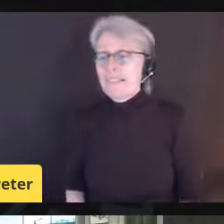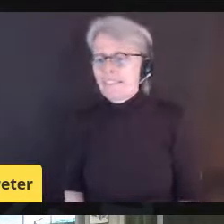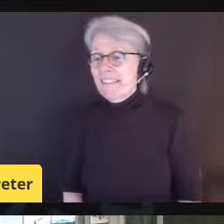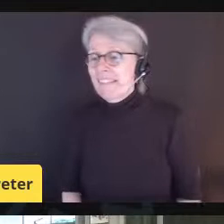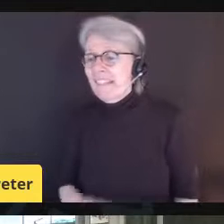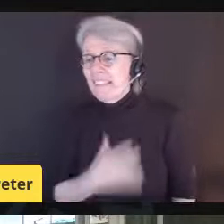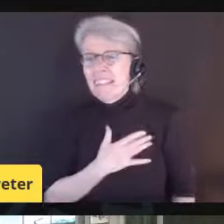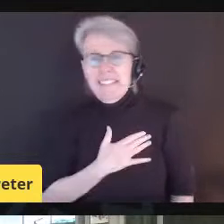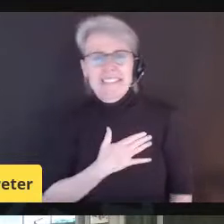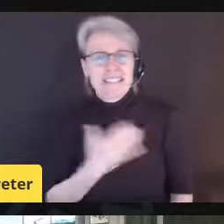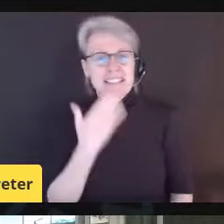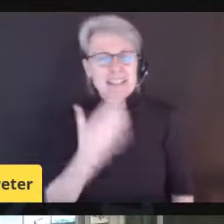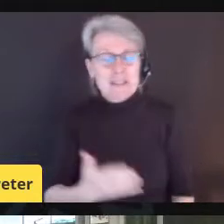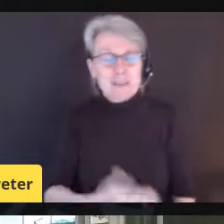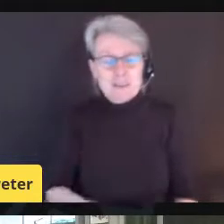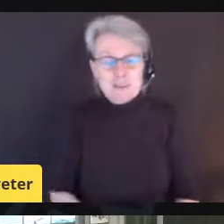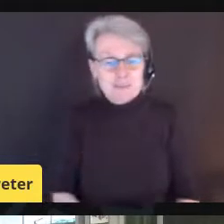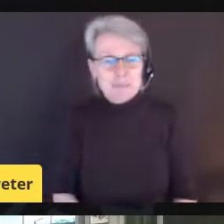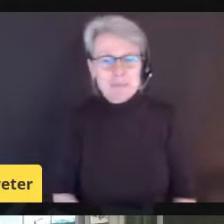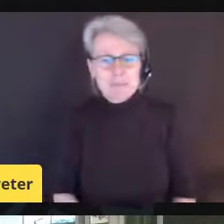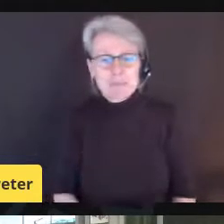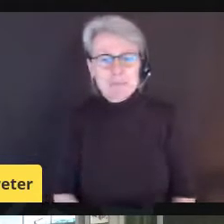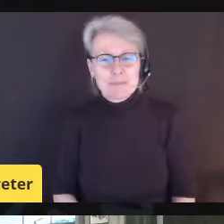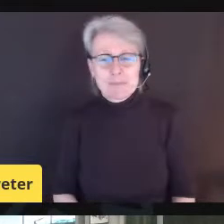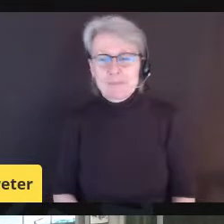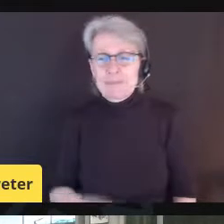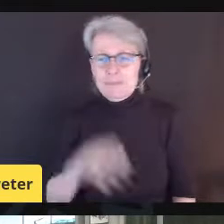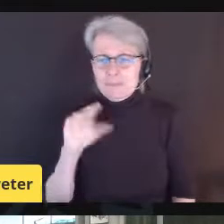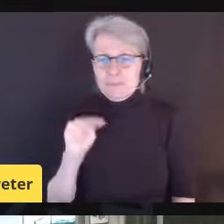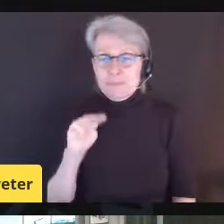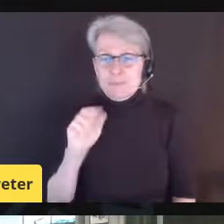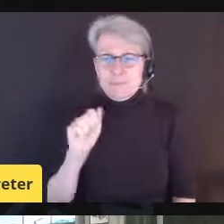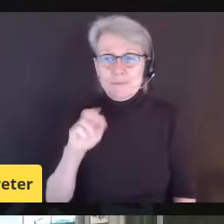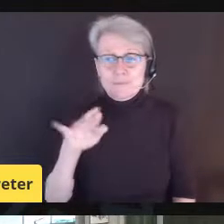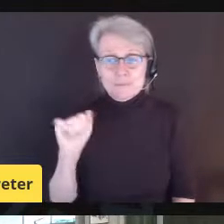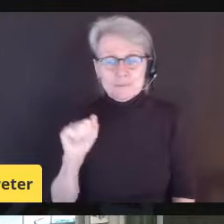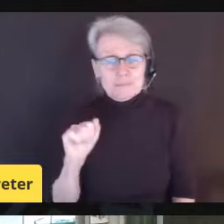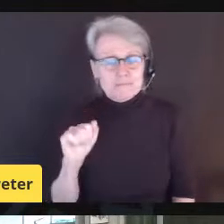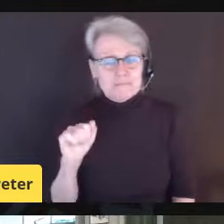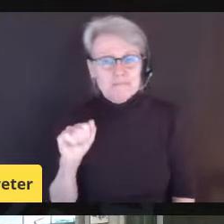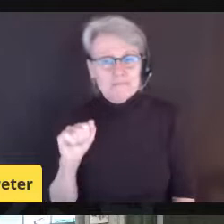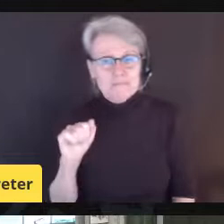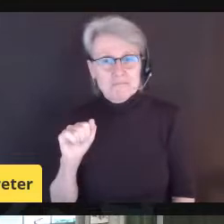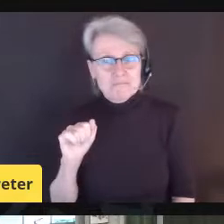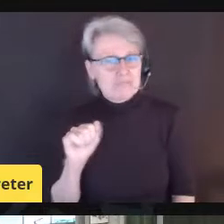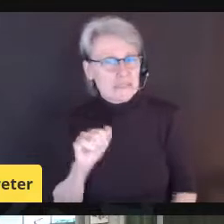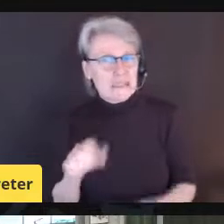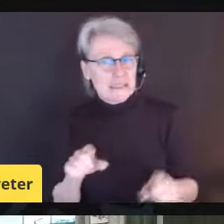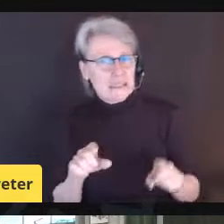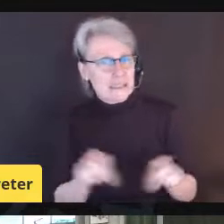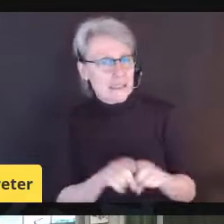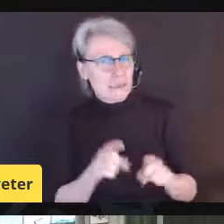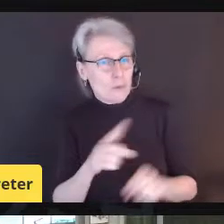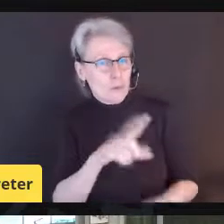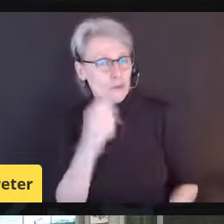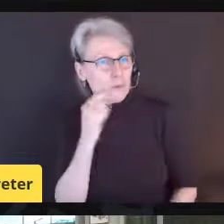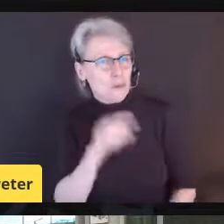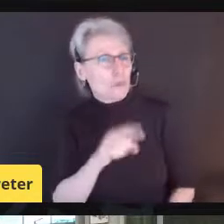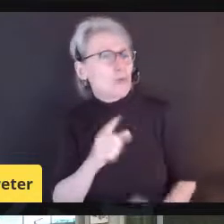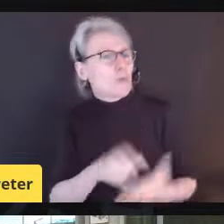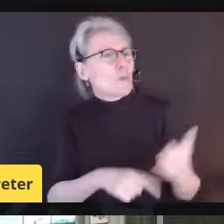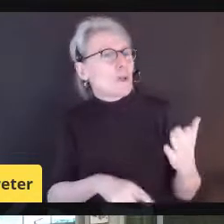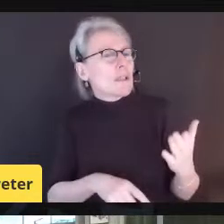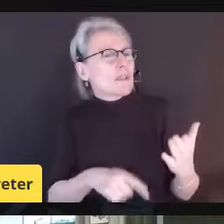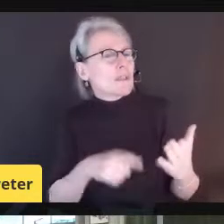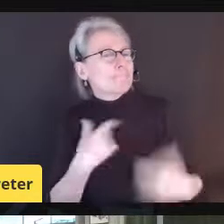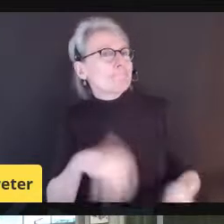Awesome, thank you. Maria, the same question for you. What would you say is kind of the biggest challenge in your field